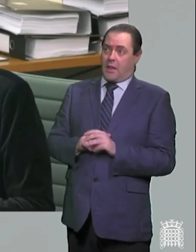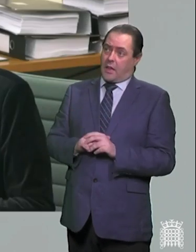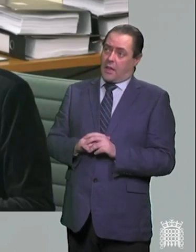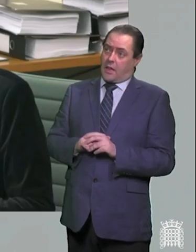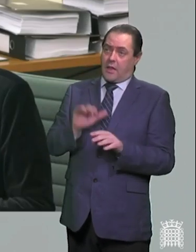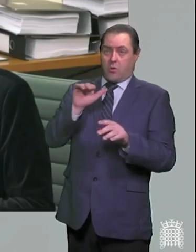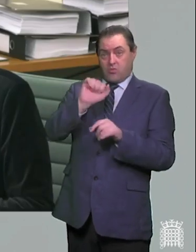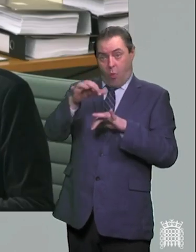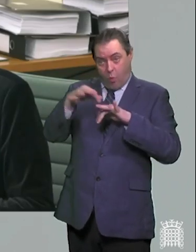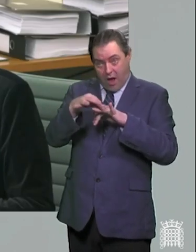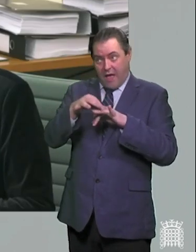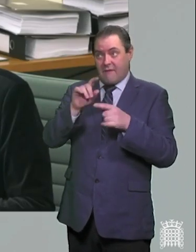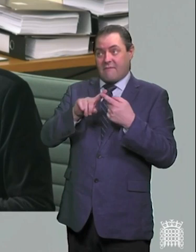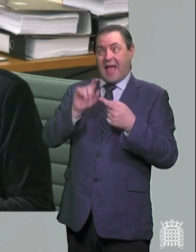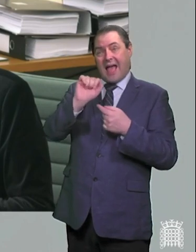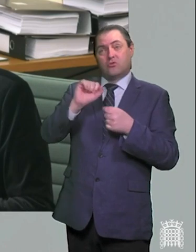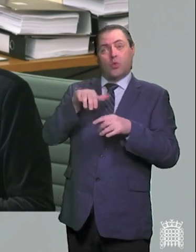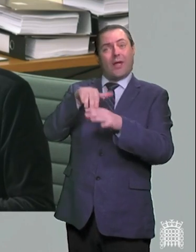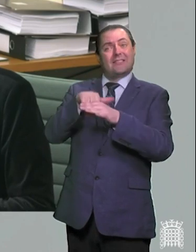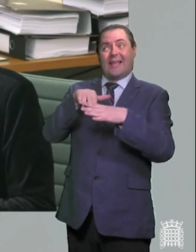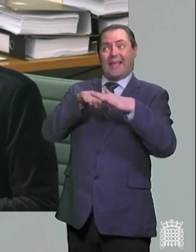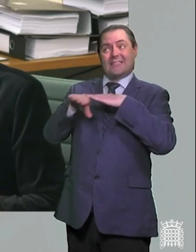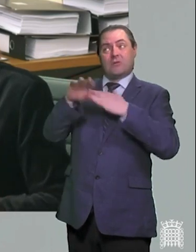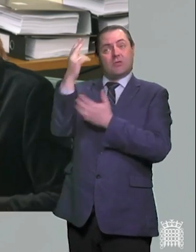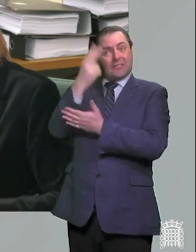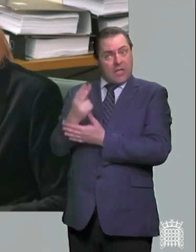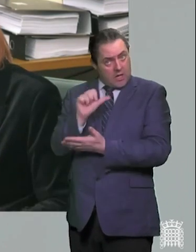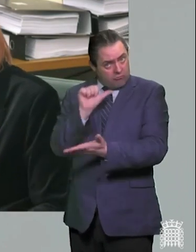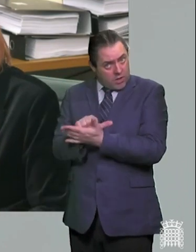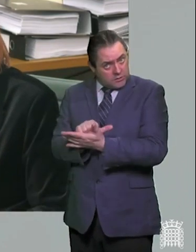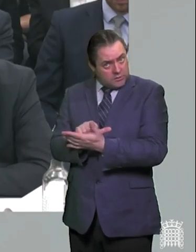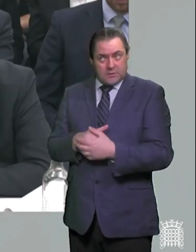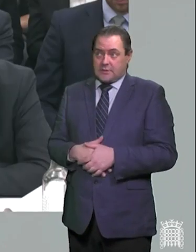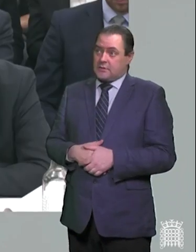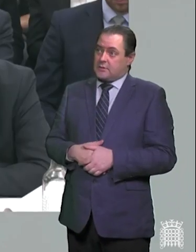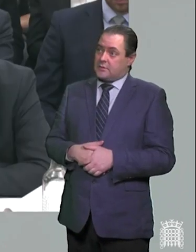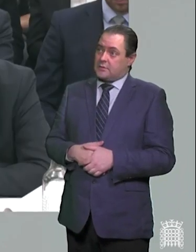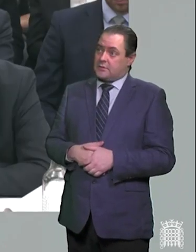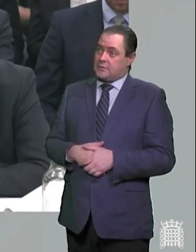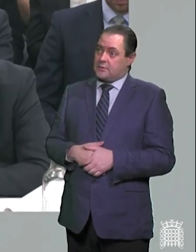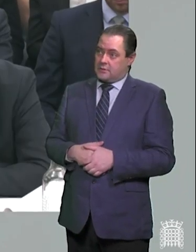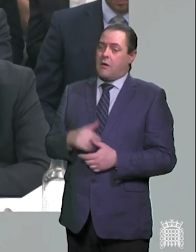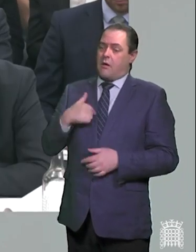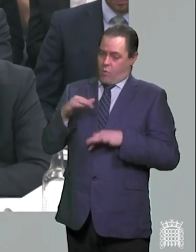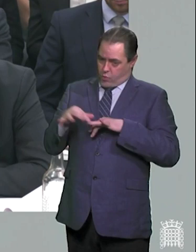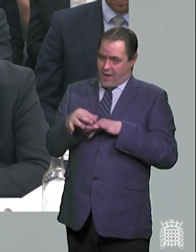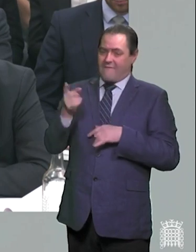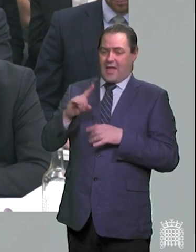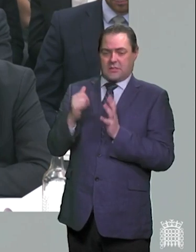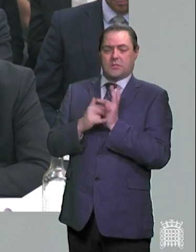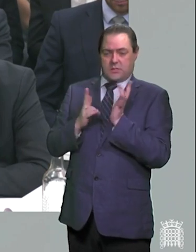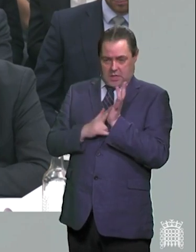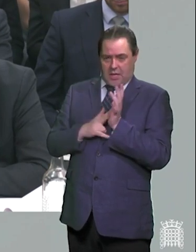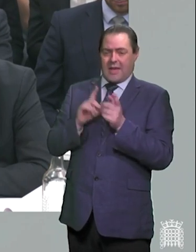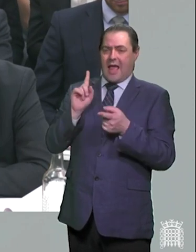attendees included your wife and your interior designer, didn't they? They certainly included my wife and son, and